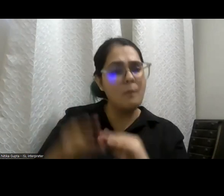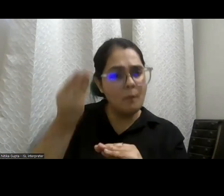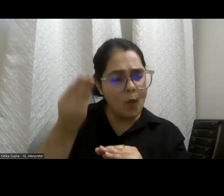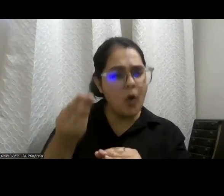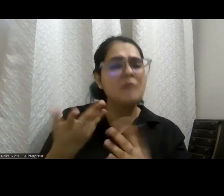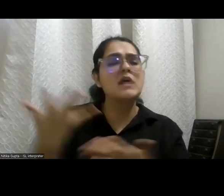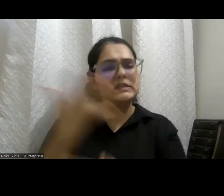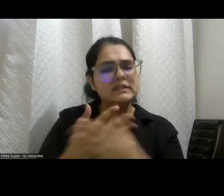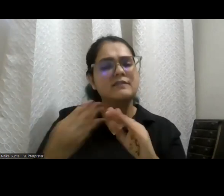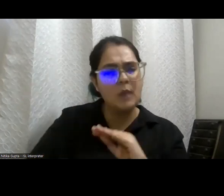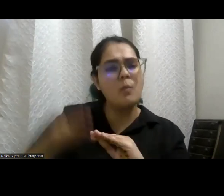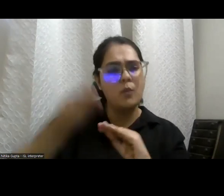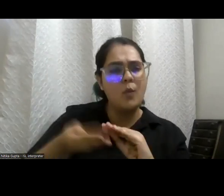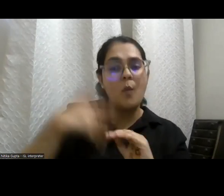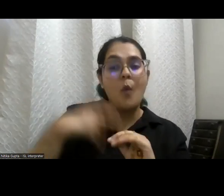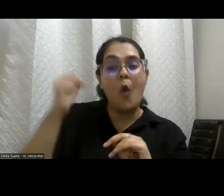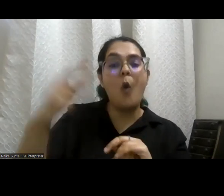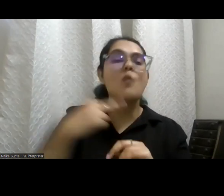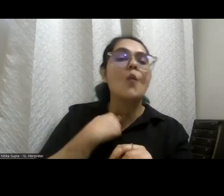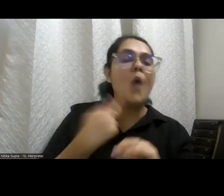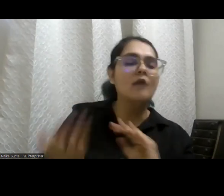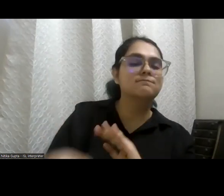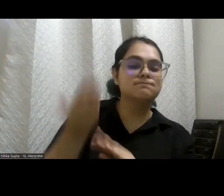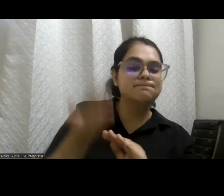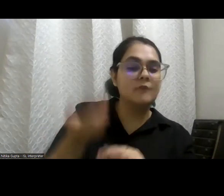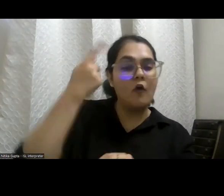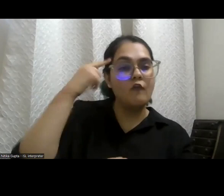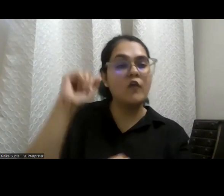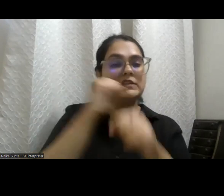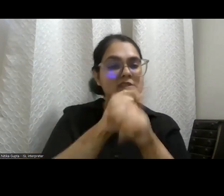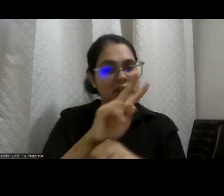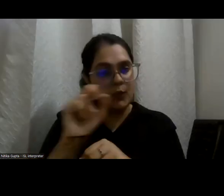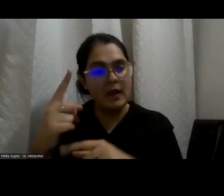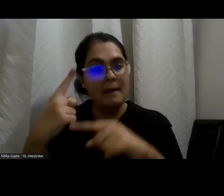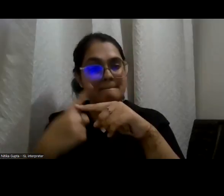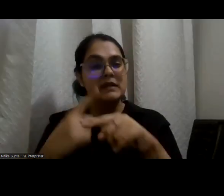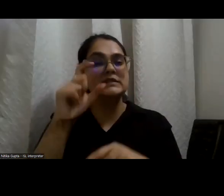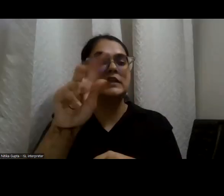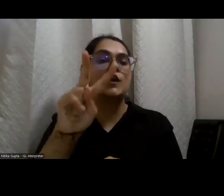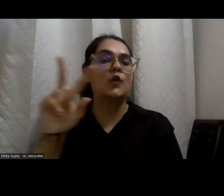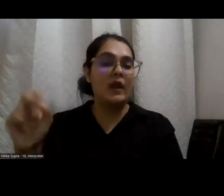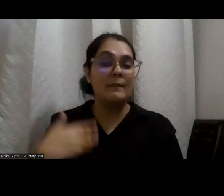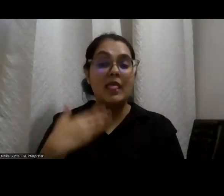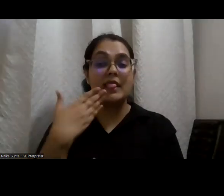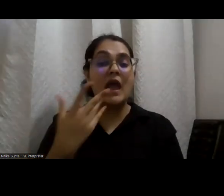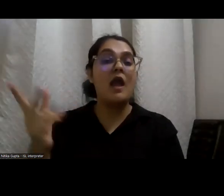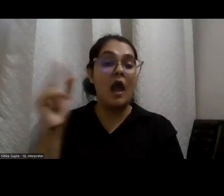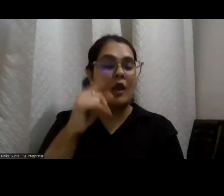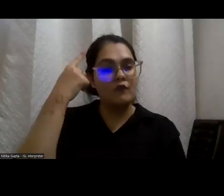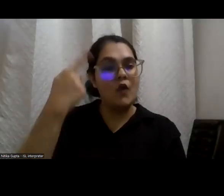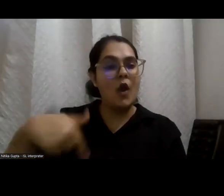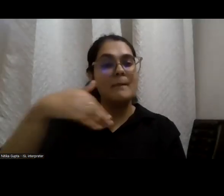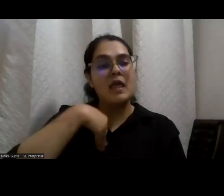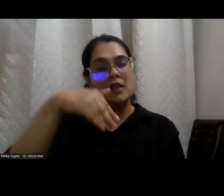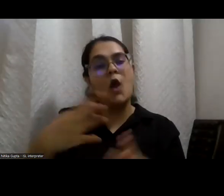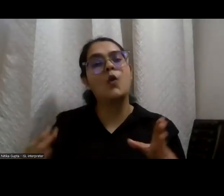and discussions to bring the voices of CSOs in C20 and G20 process. Thanks again to all of you. Now we close